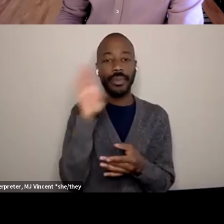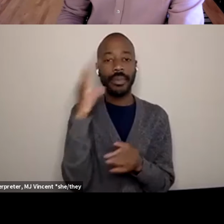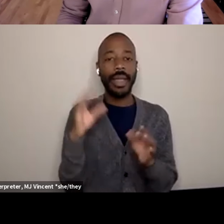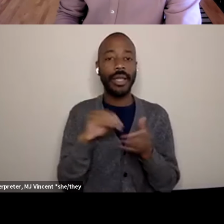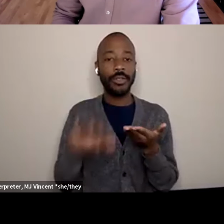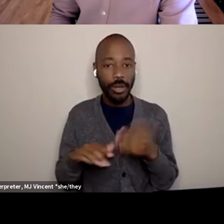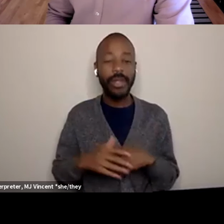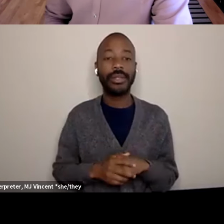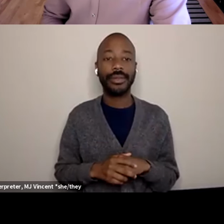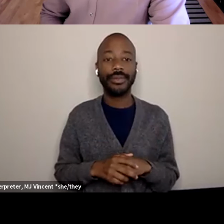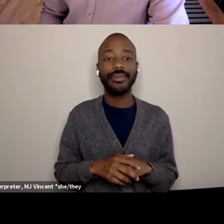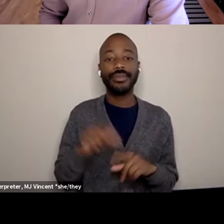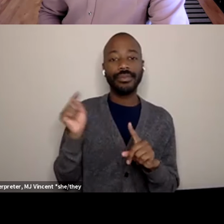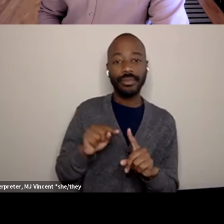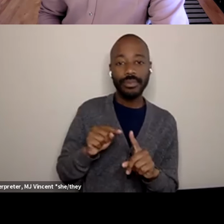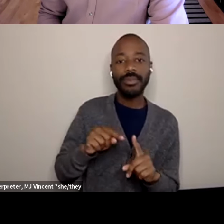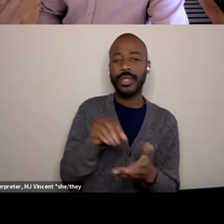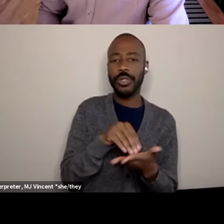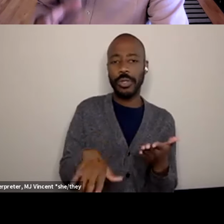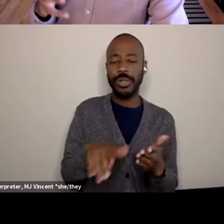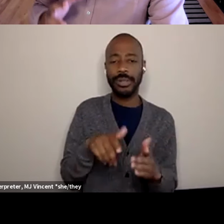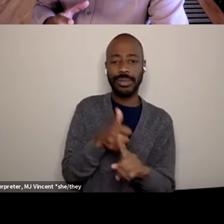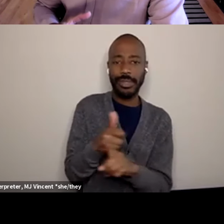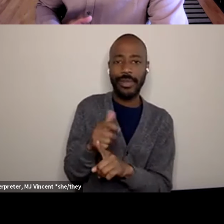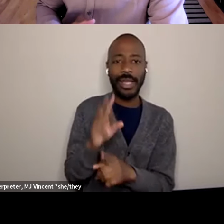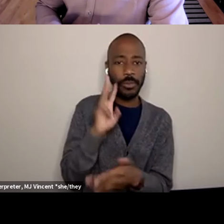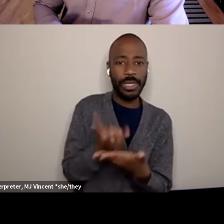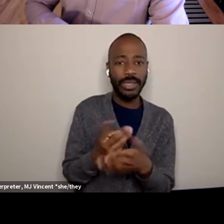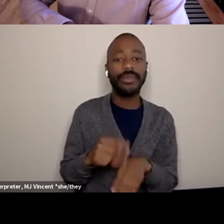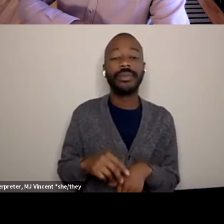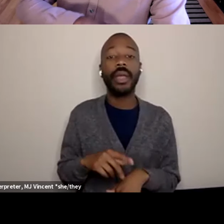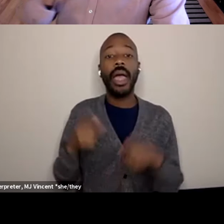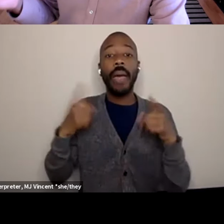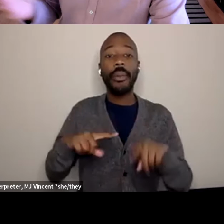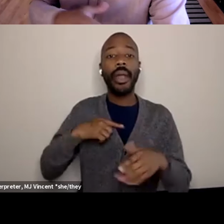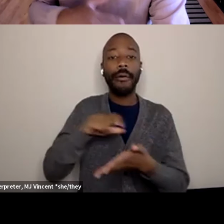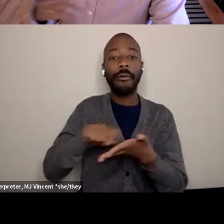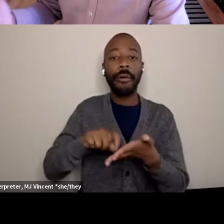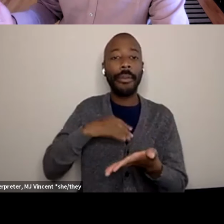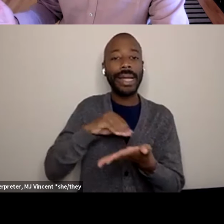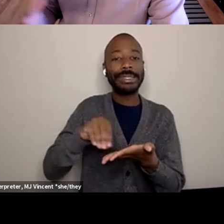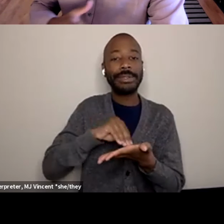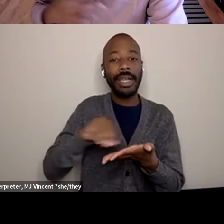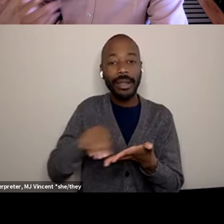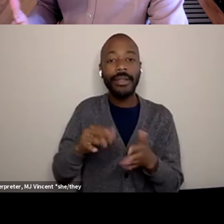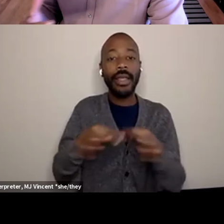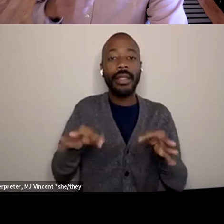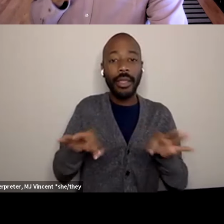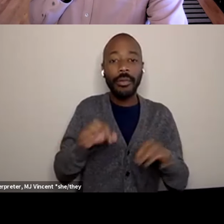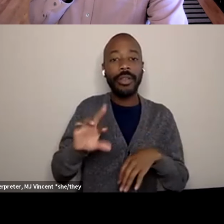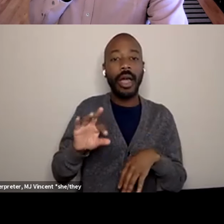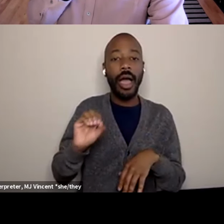as witness. For me, when I wrote my dissertation, the language of fugitive pedagogy did not appear at